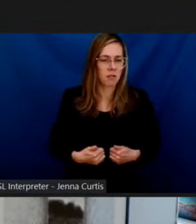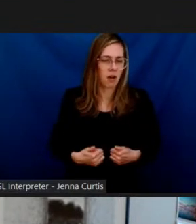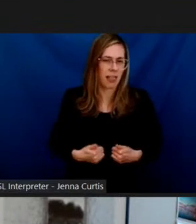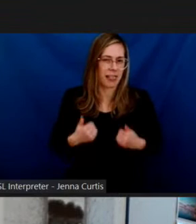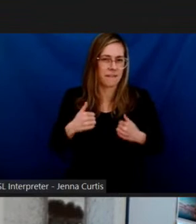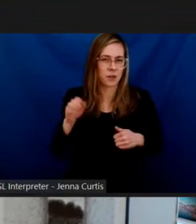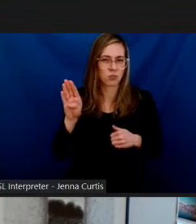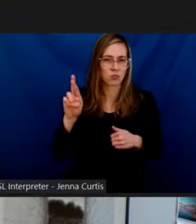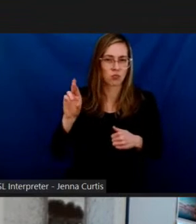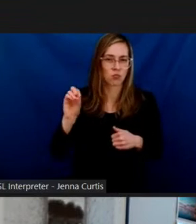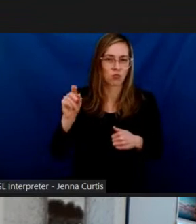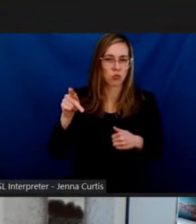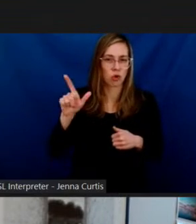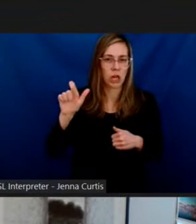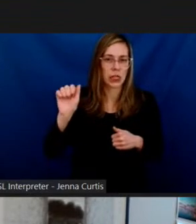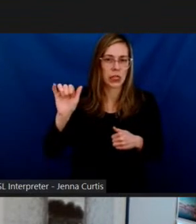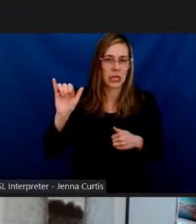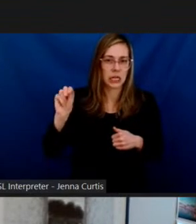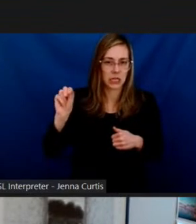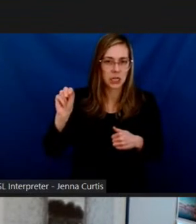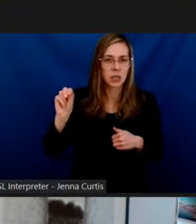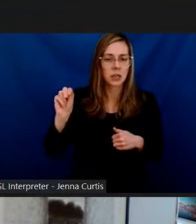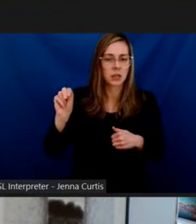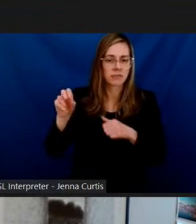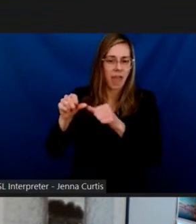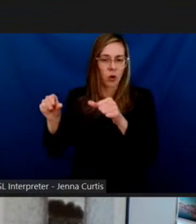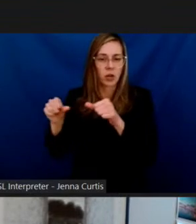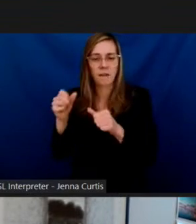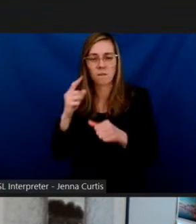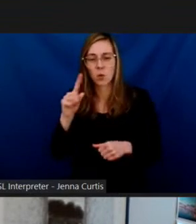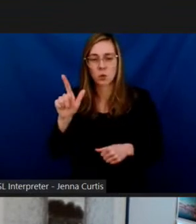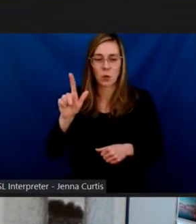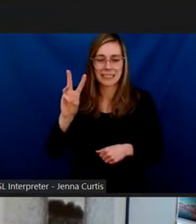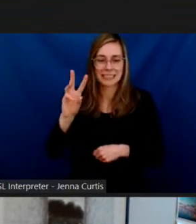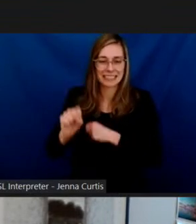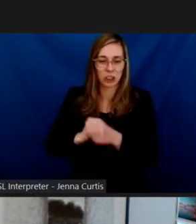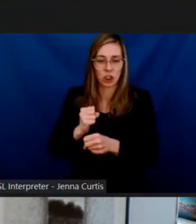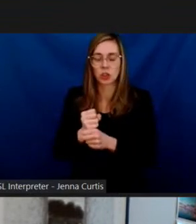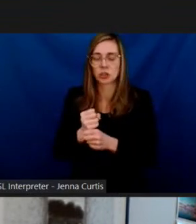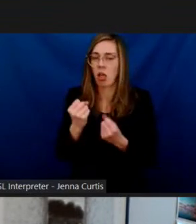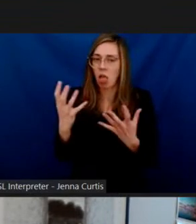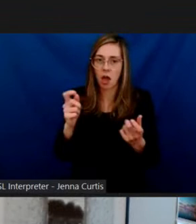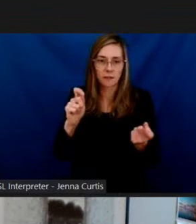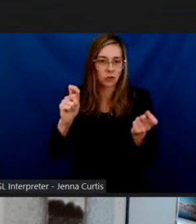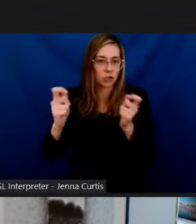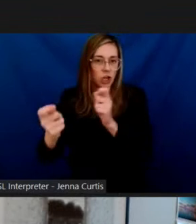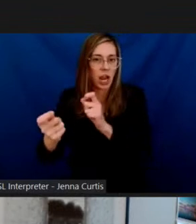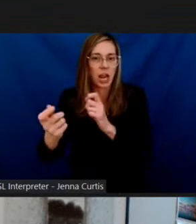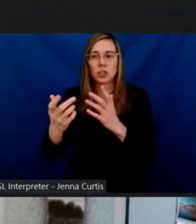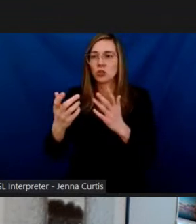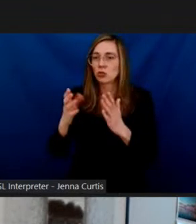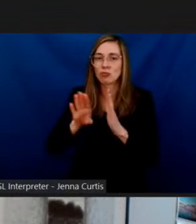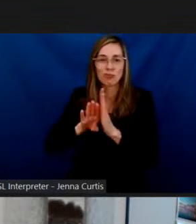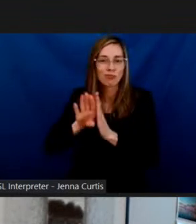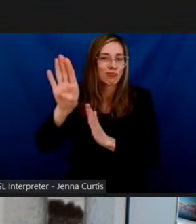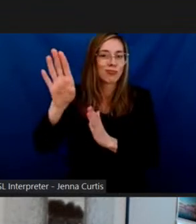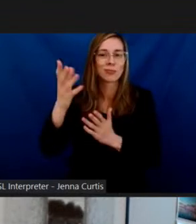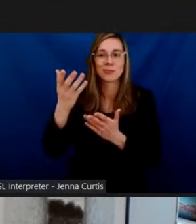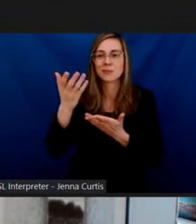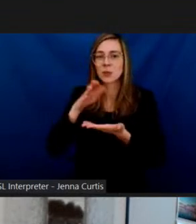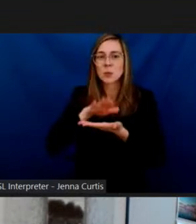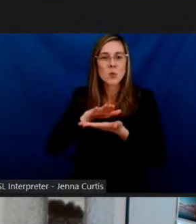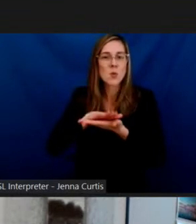now. I've seen lots of change. There's lots of growth going on. People are thriving. The kids are in schools.